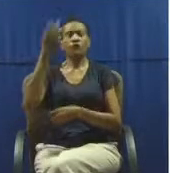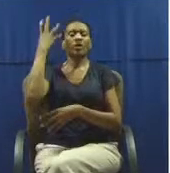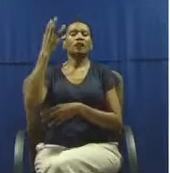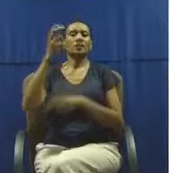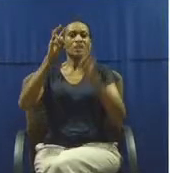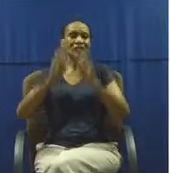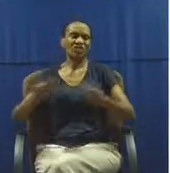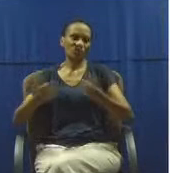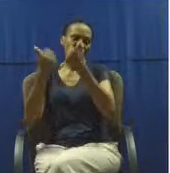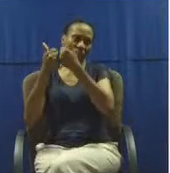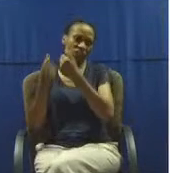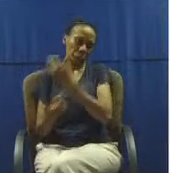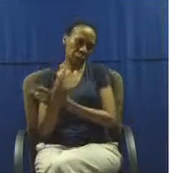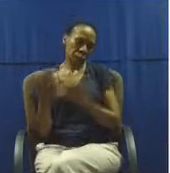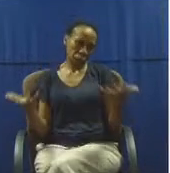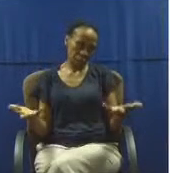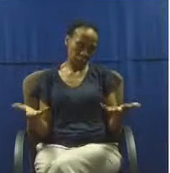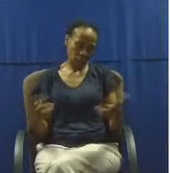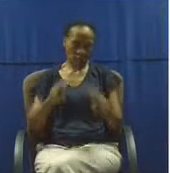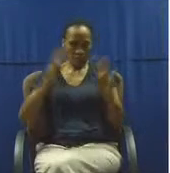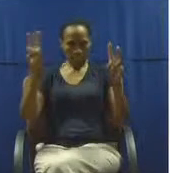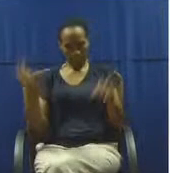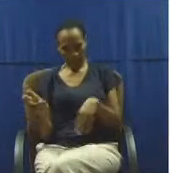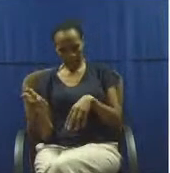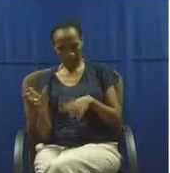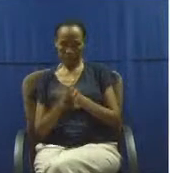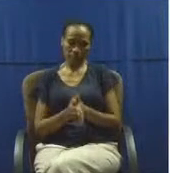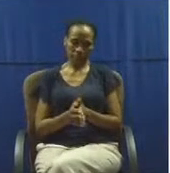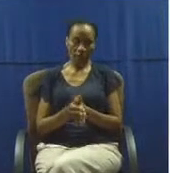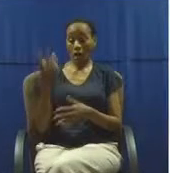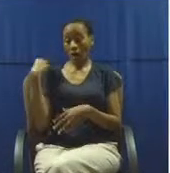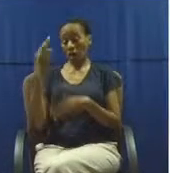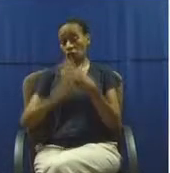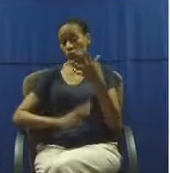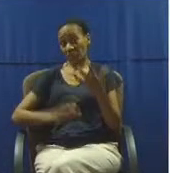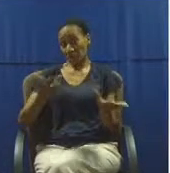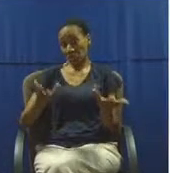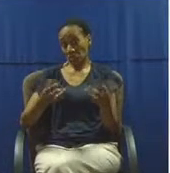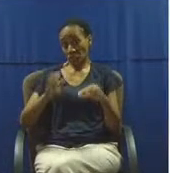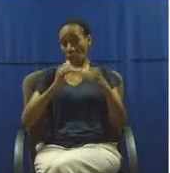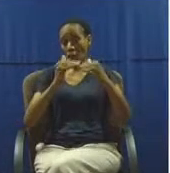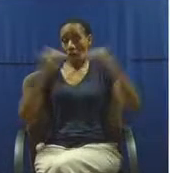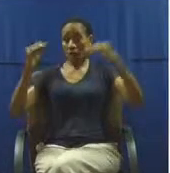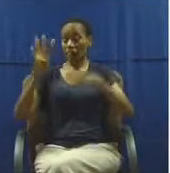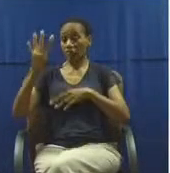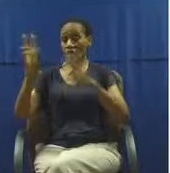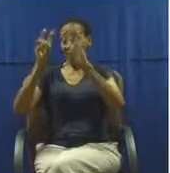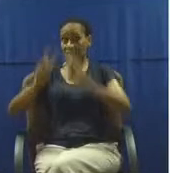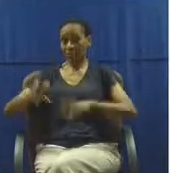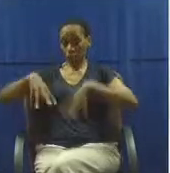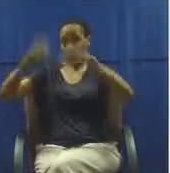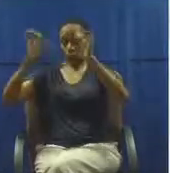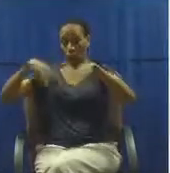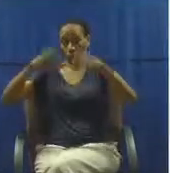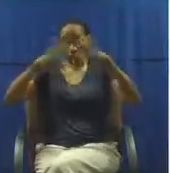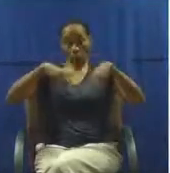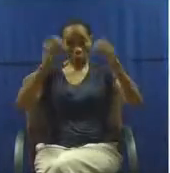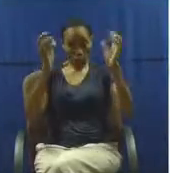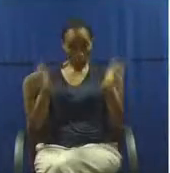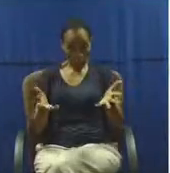Eskom ever happened," unquote. Now, last week we got hit with stage 4 with the potential of stage